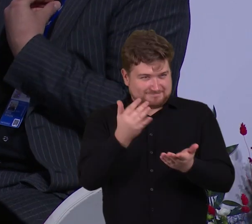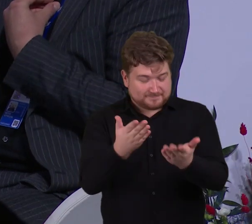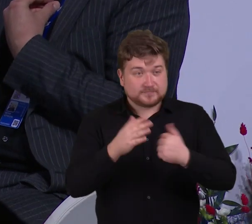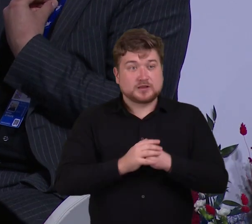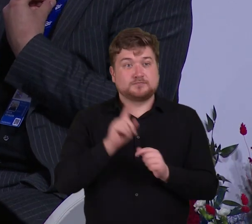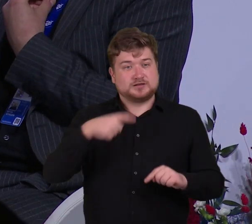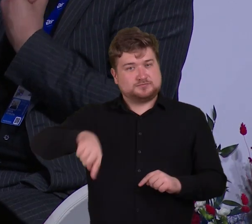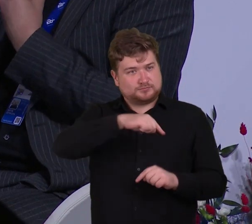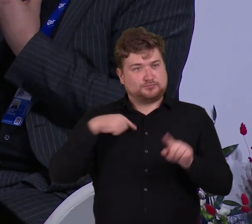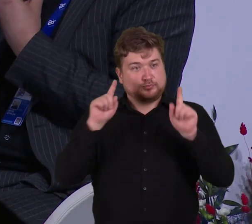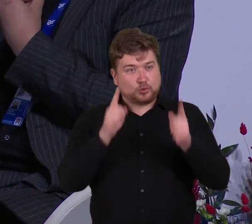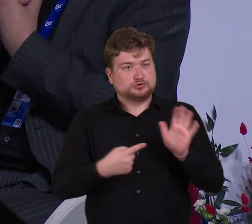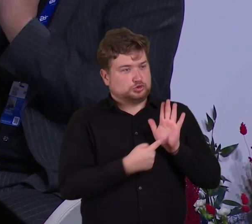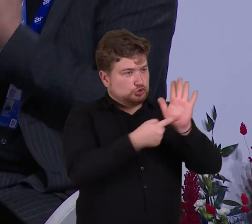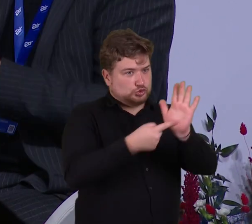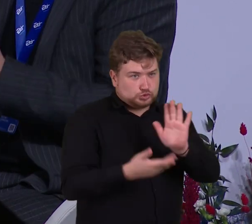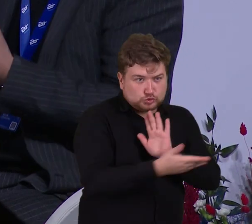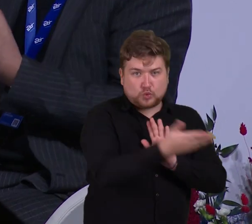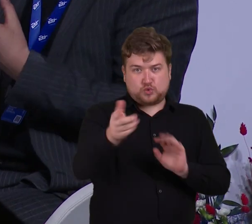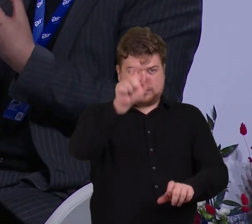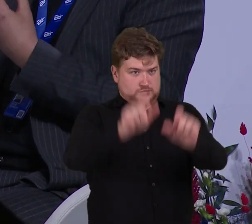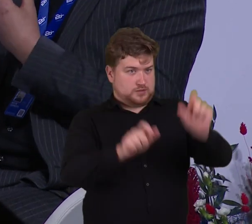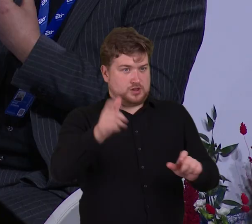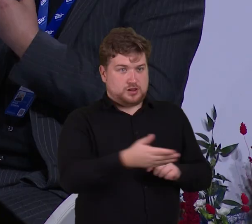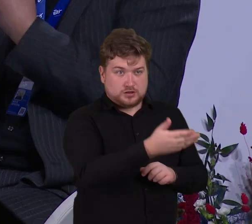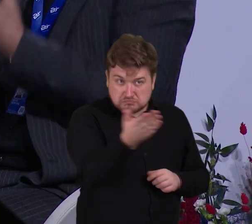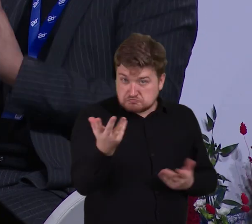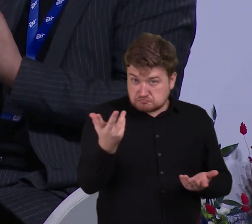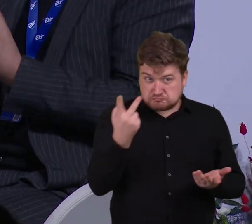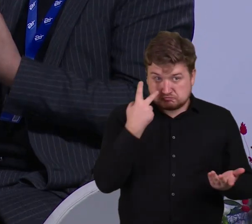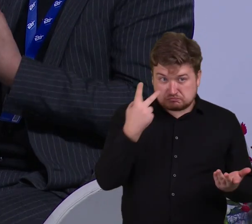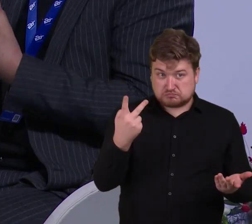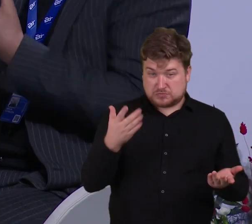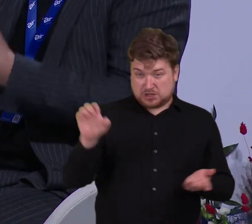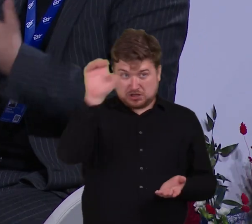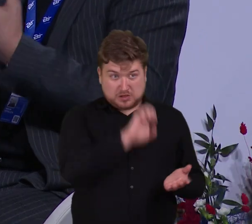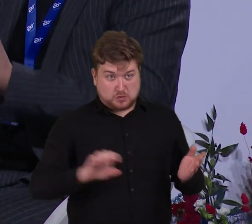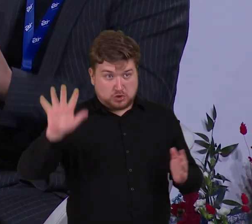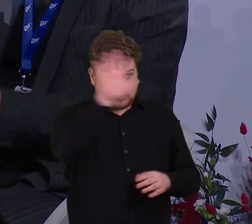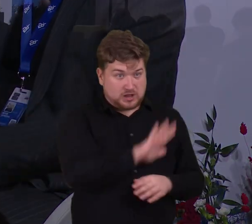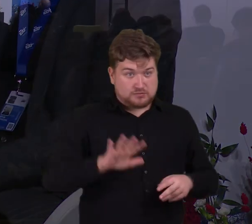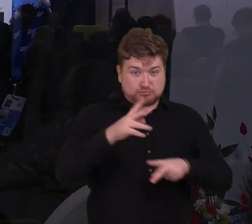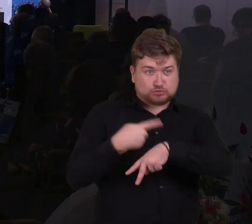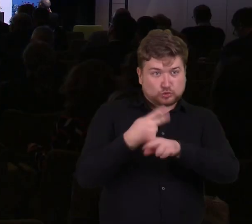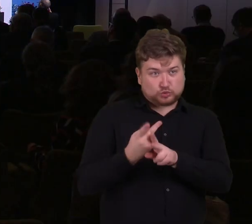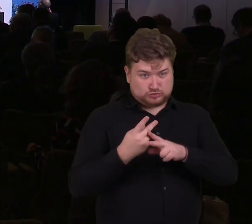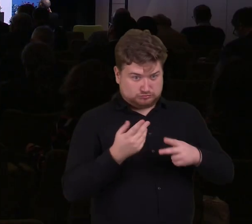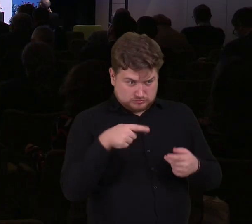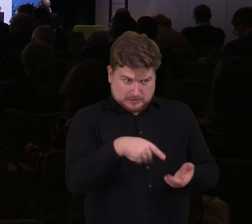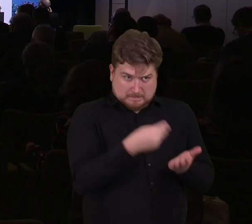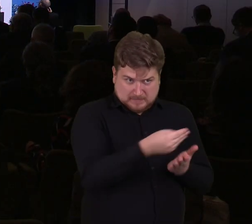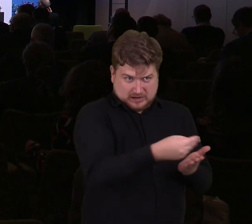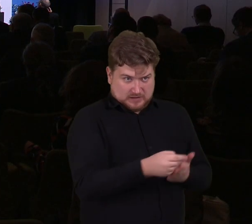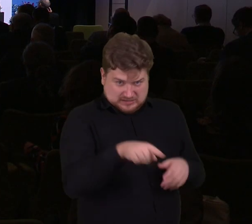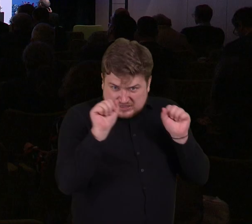have to show, are we actually willing, we as inhabitants, are we capable and willing to